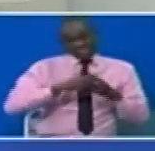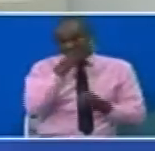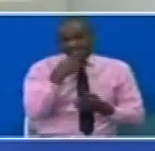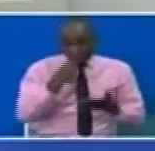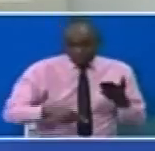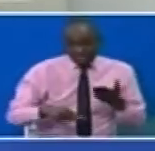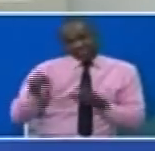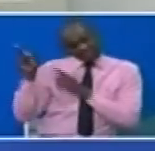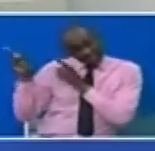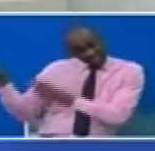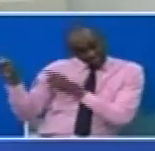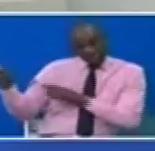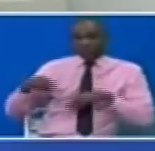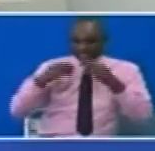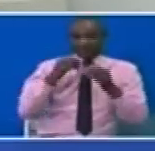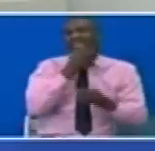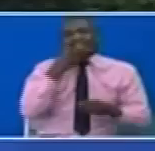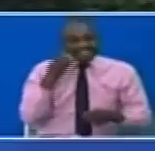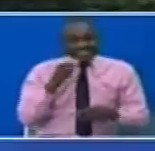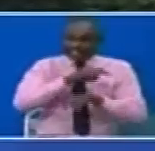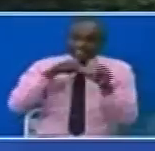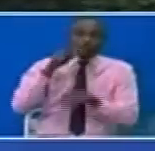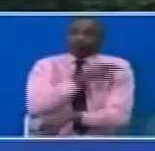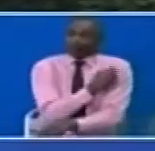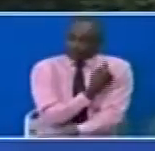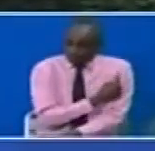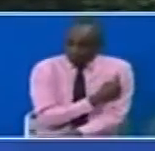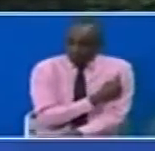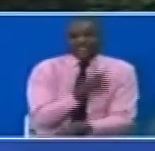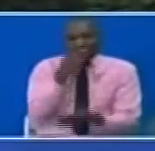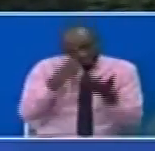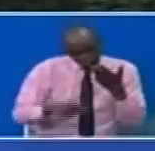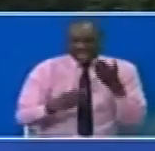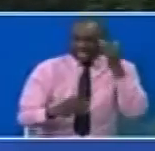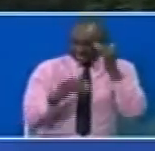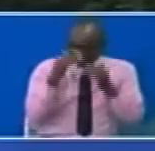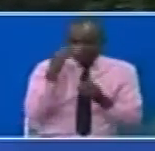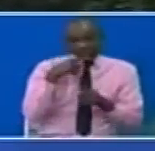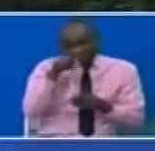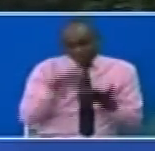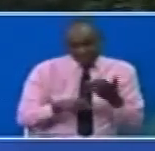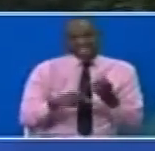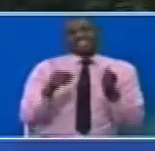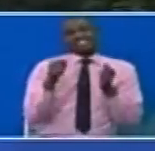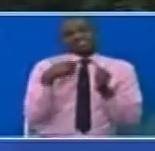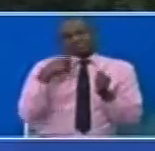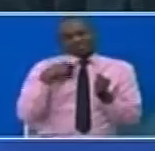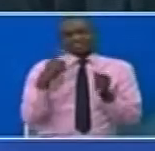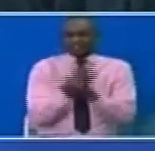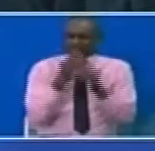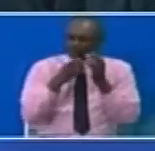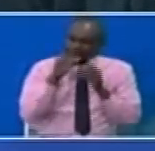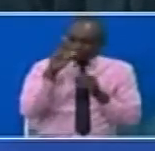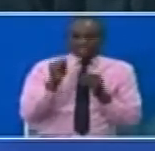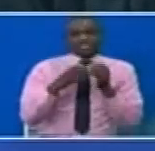as Babatron, to the Kenyatta National Hospital. This as part of the $10 billion health